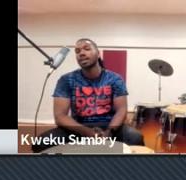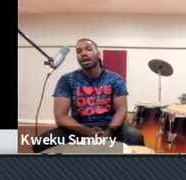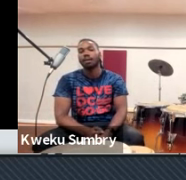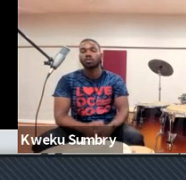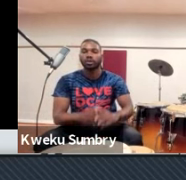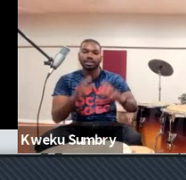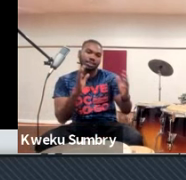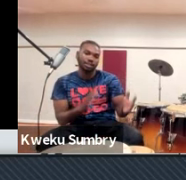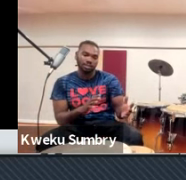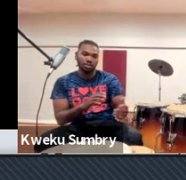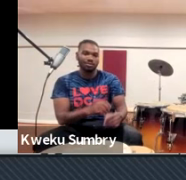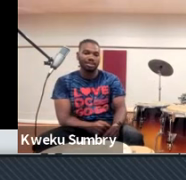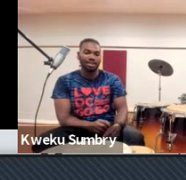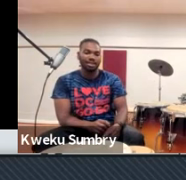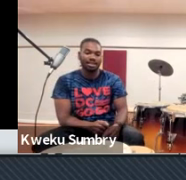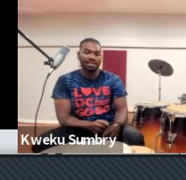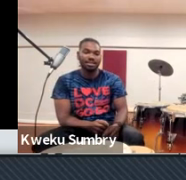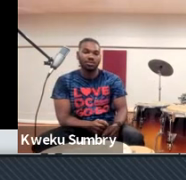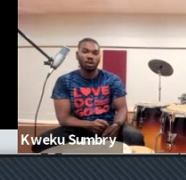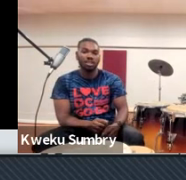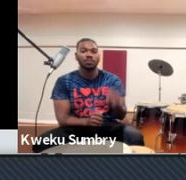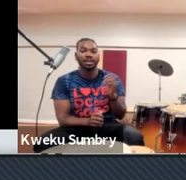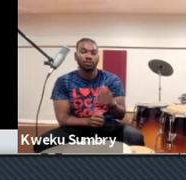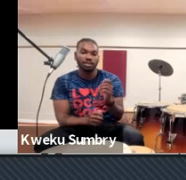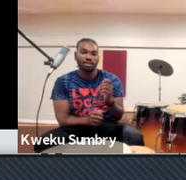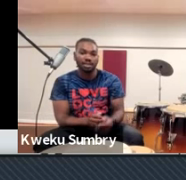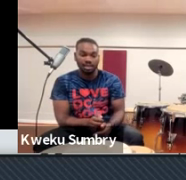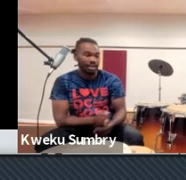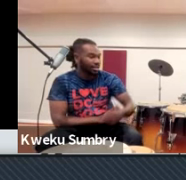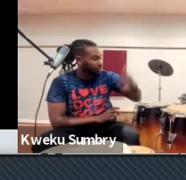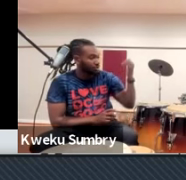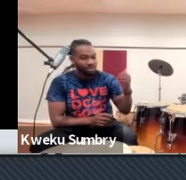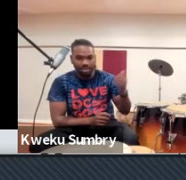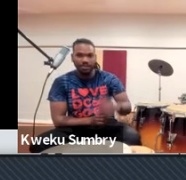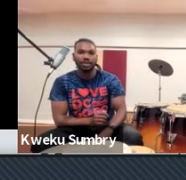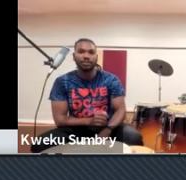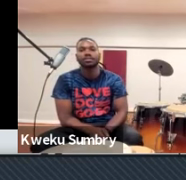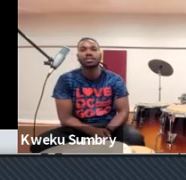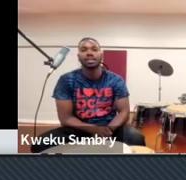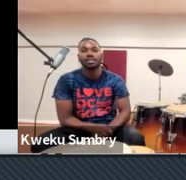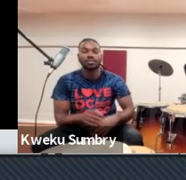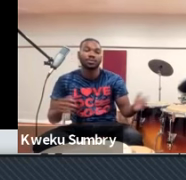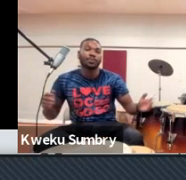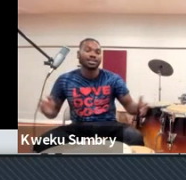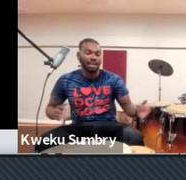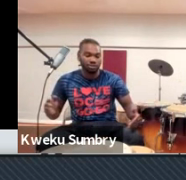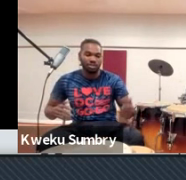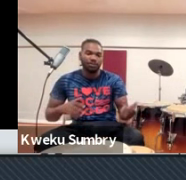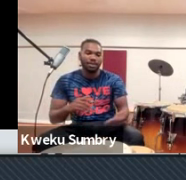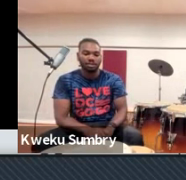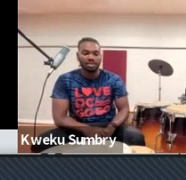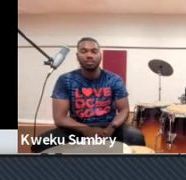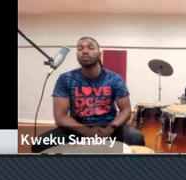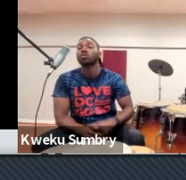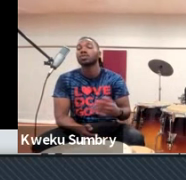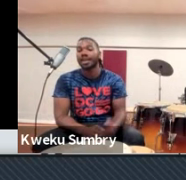earlier. The way it looked, you know what I'm saying? It's one is played with the stick, and the drum set is played with the stick. Some of the Bata drums are